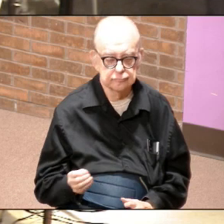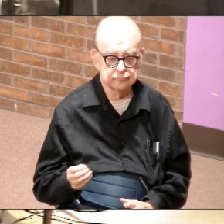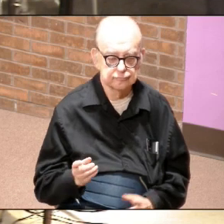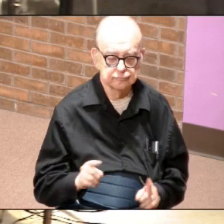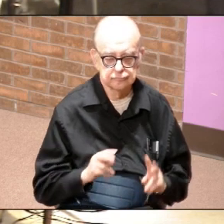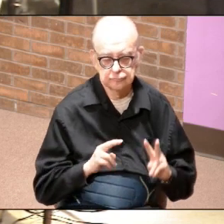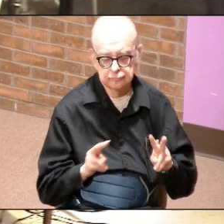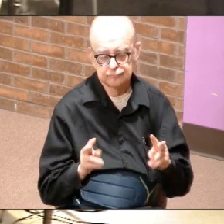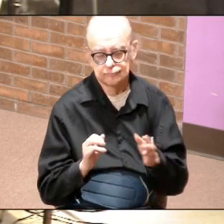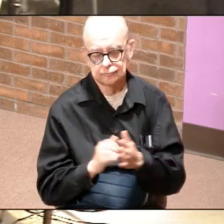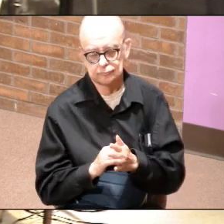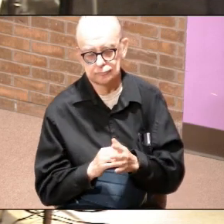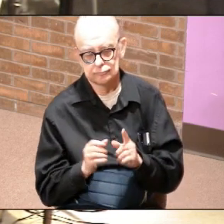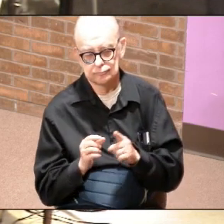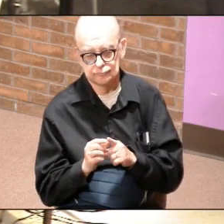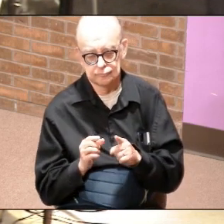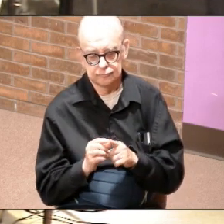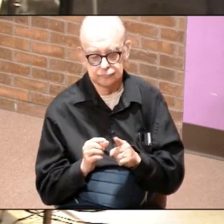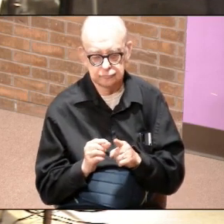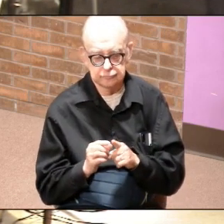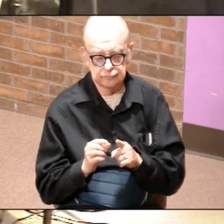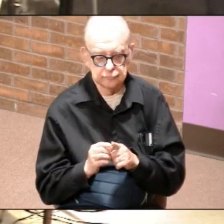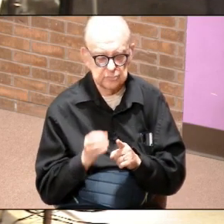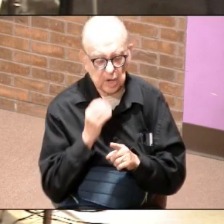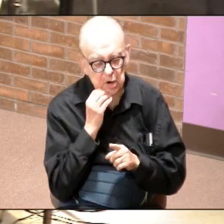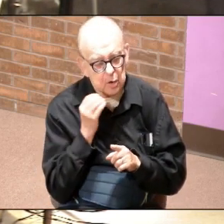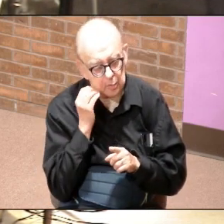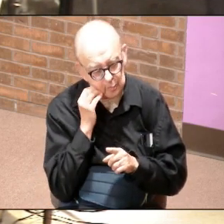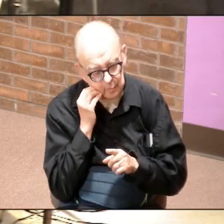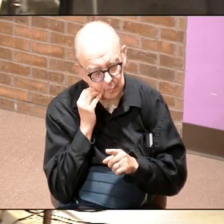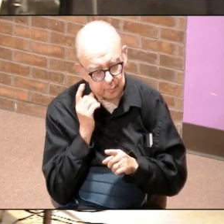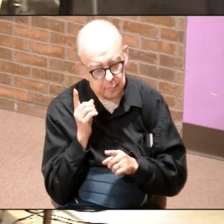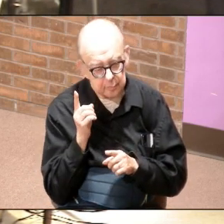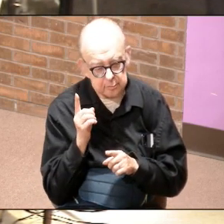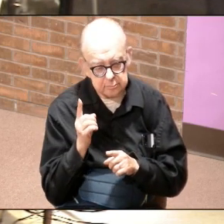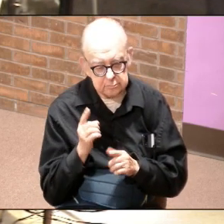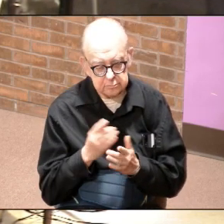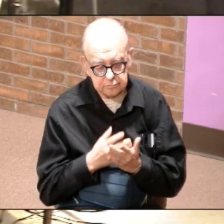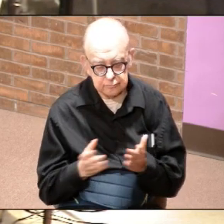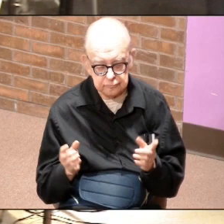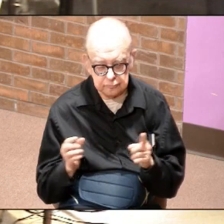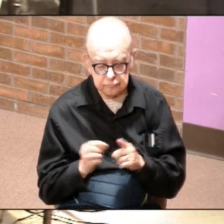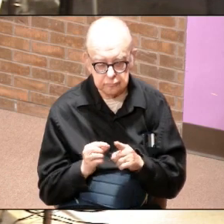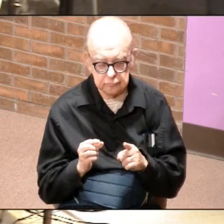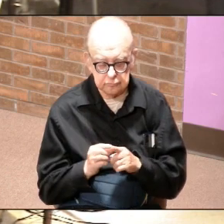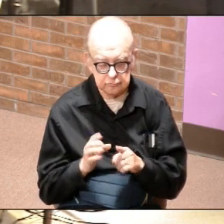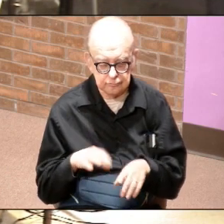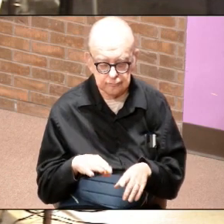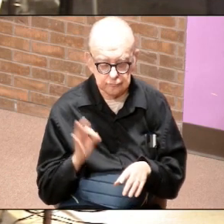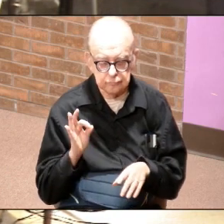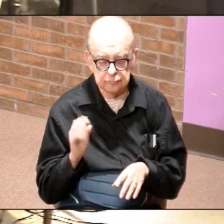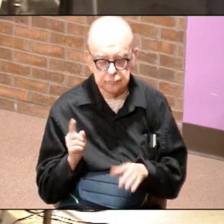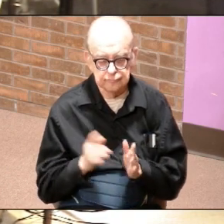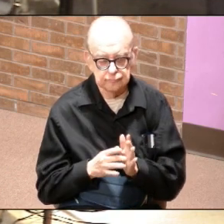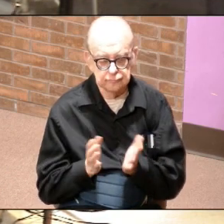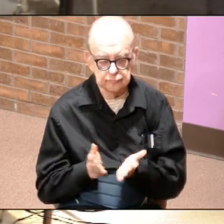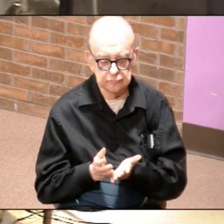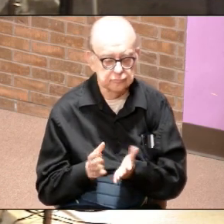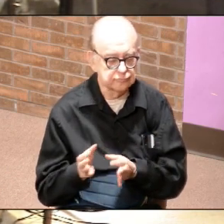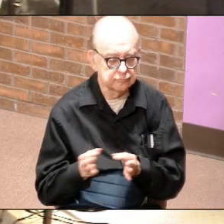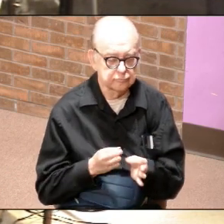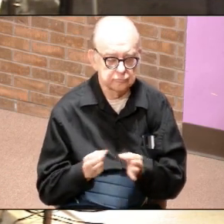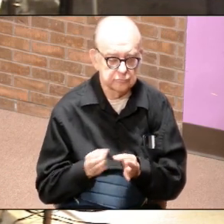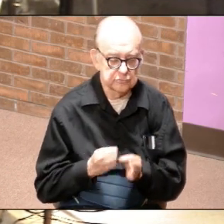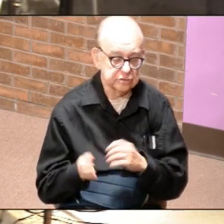And when you look at this, this word Father's home is just one of the terms that is found in the Bible to